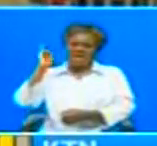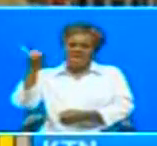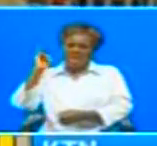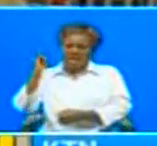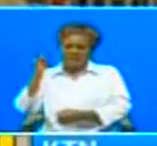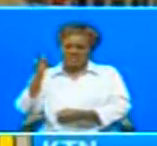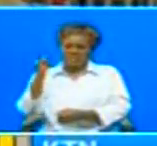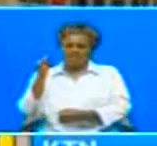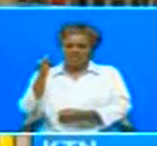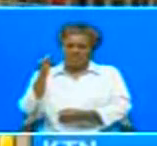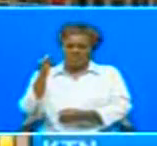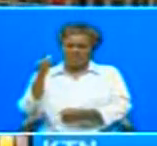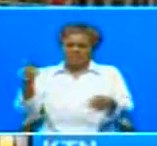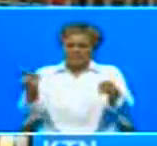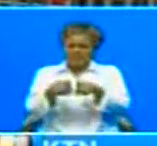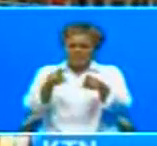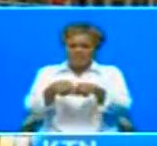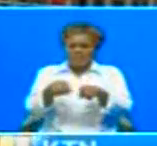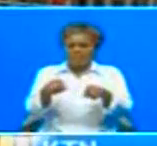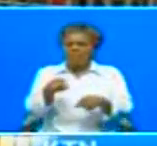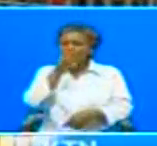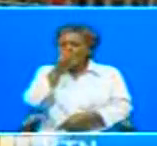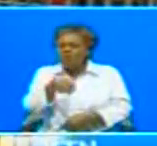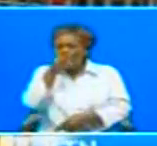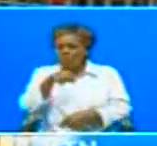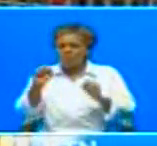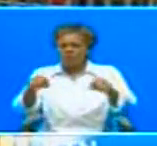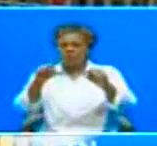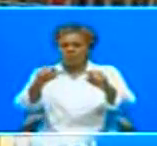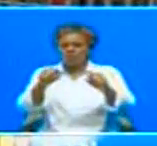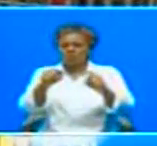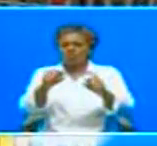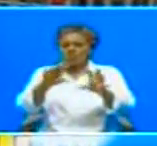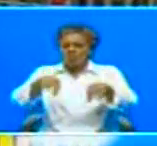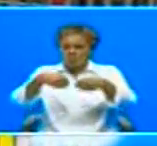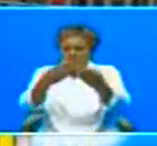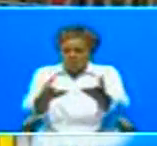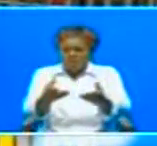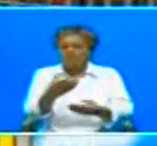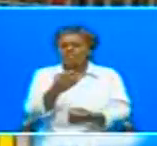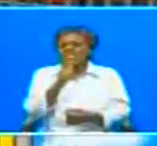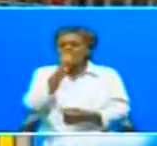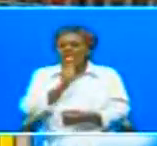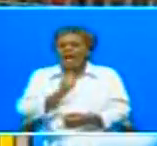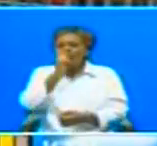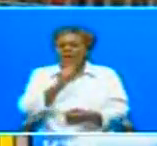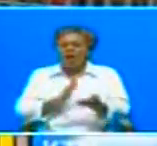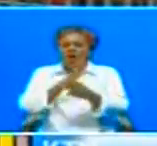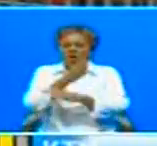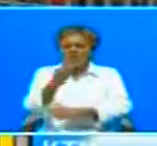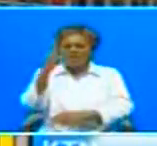scavenges. The same bird is able to produce meat and more than 3 kilos